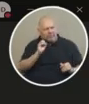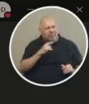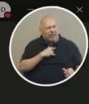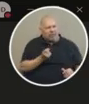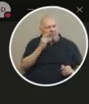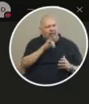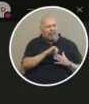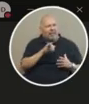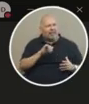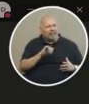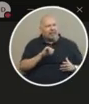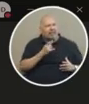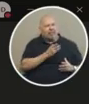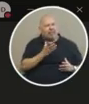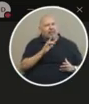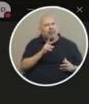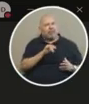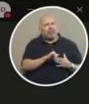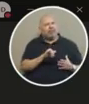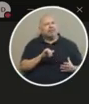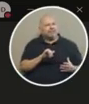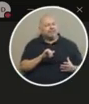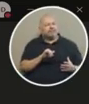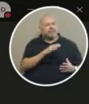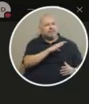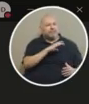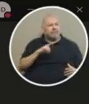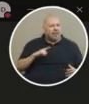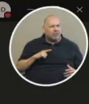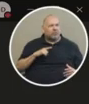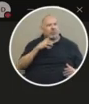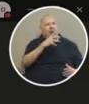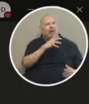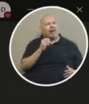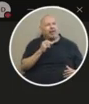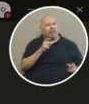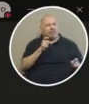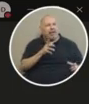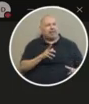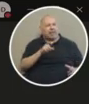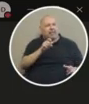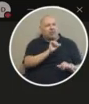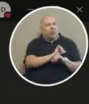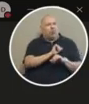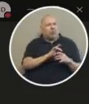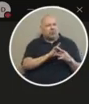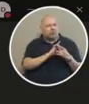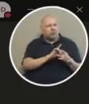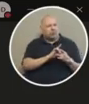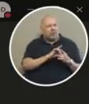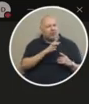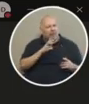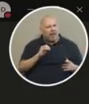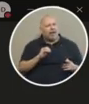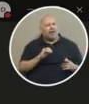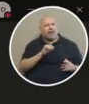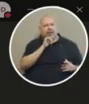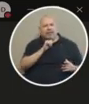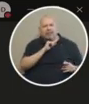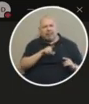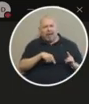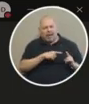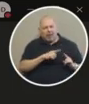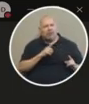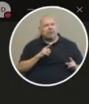you know, the thing about it is that the council and management need to work together, and it's not